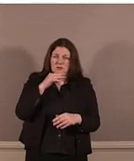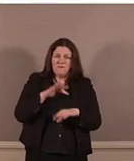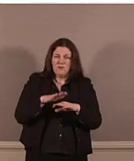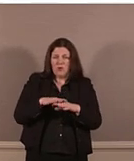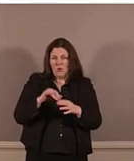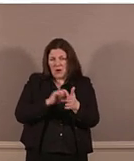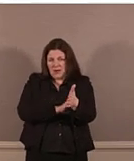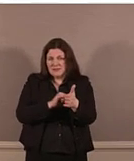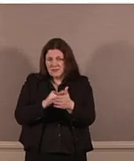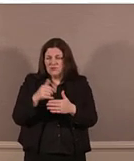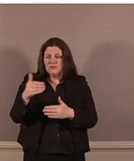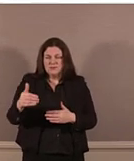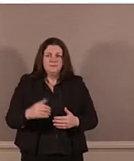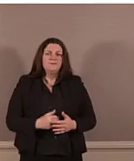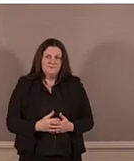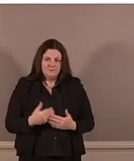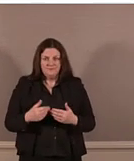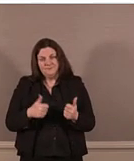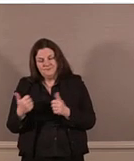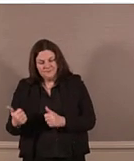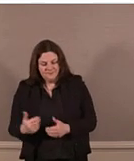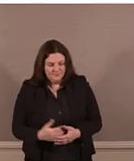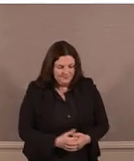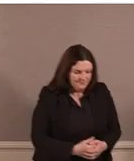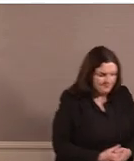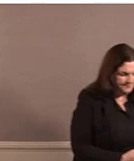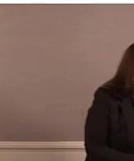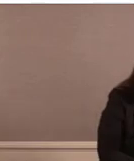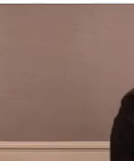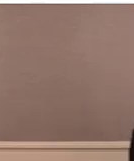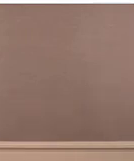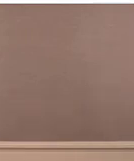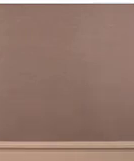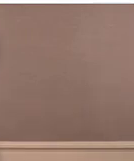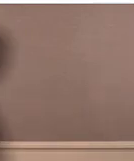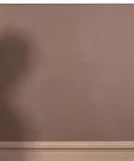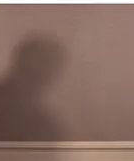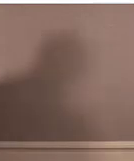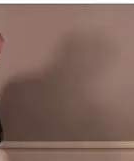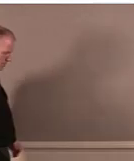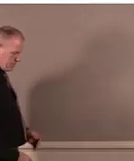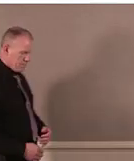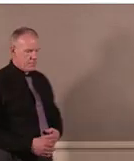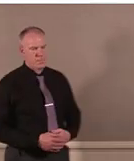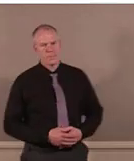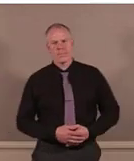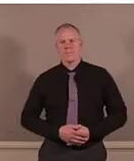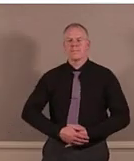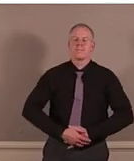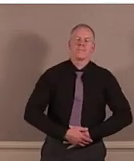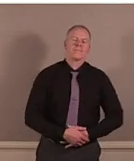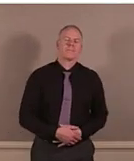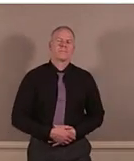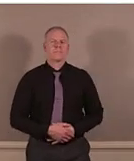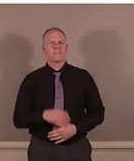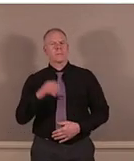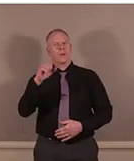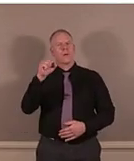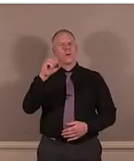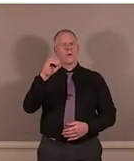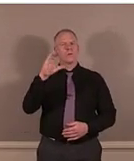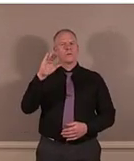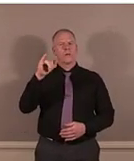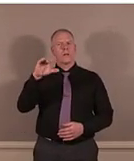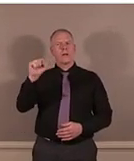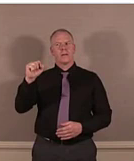forward. As I mentioned earlier, the role of SOLAS, I suppose, is to work with the providers, and we do